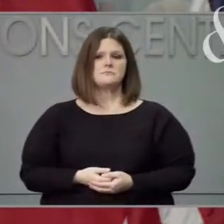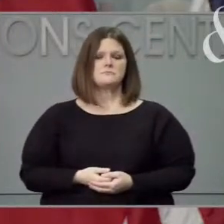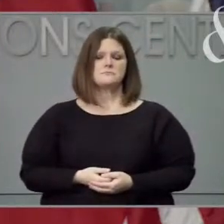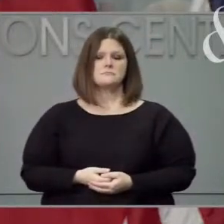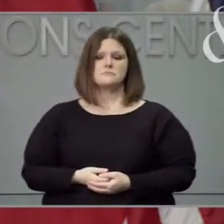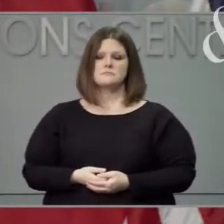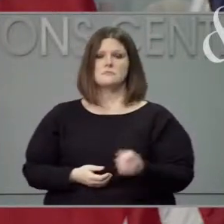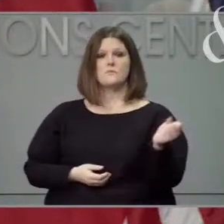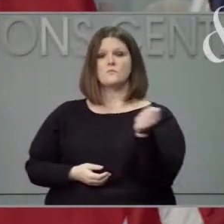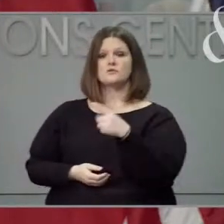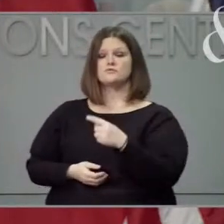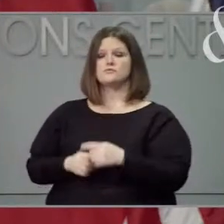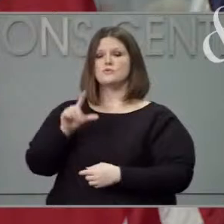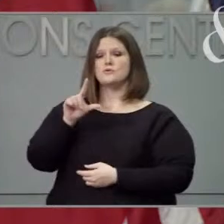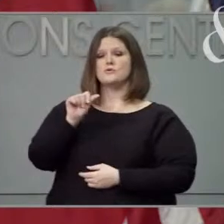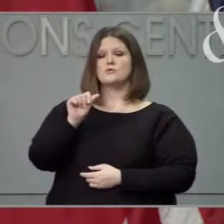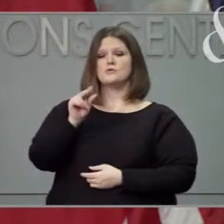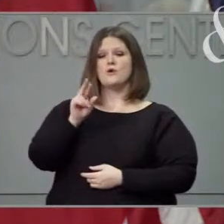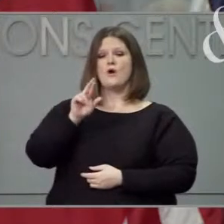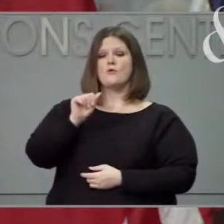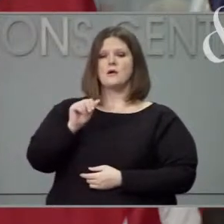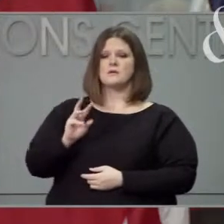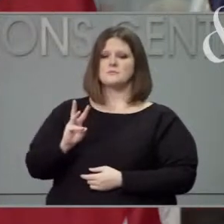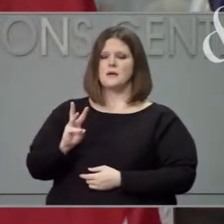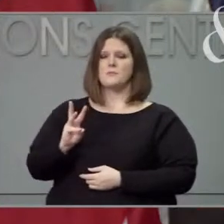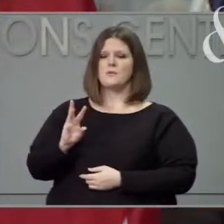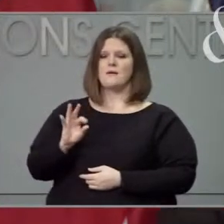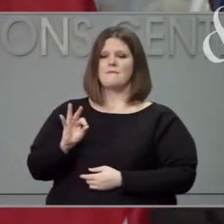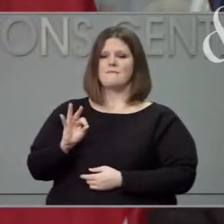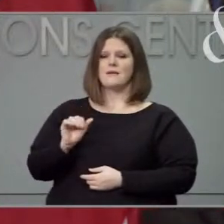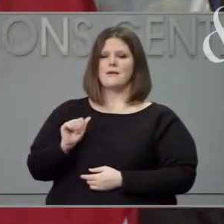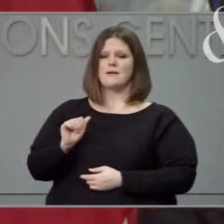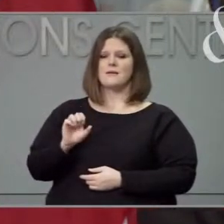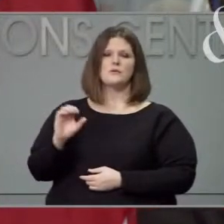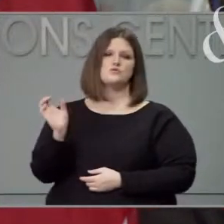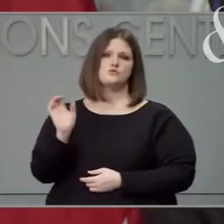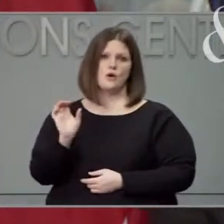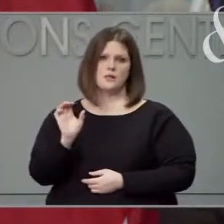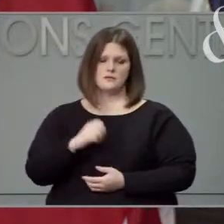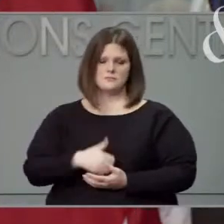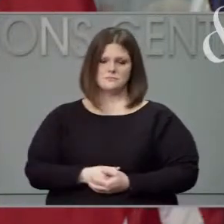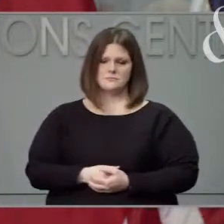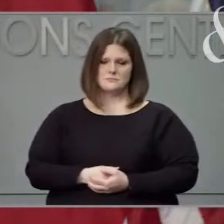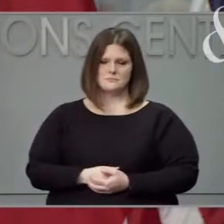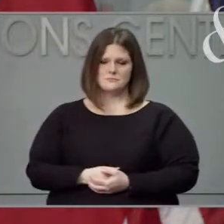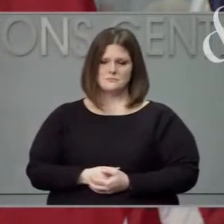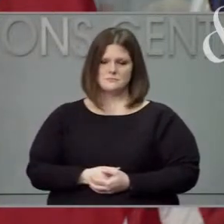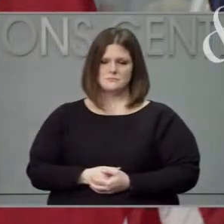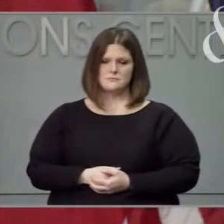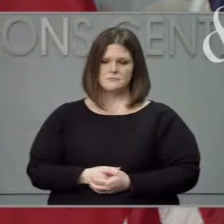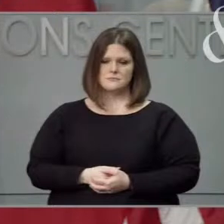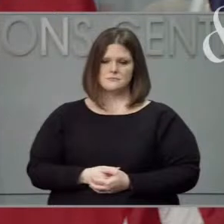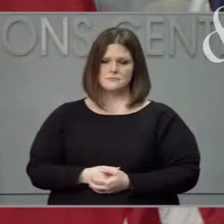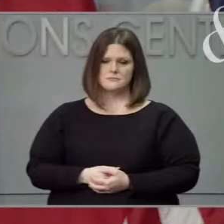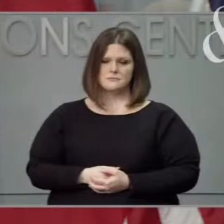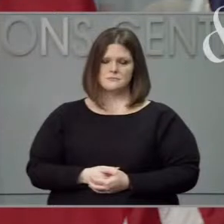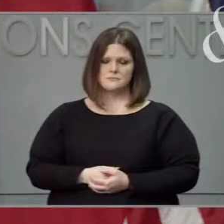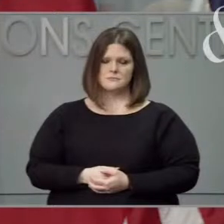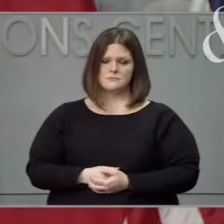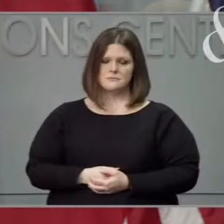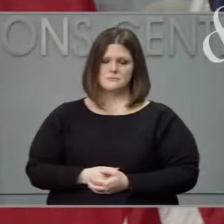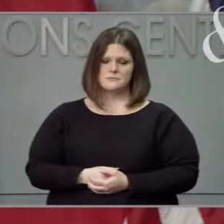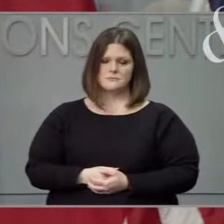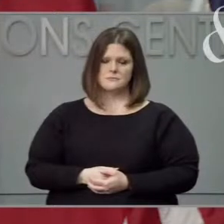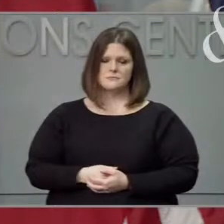Next question is from Laura Braish with WFAE La Noticia in Charlotte. Hi there. I just wanted to check in and